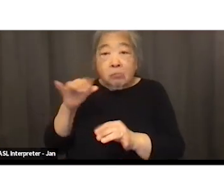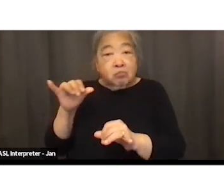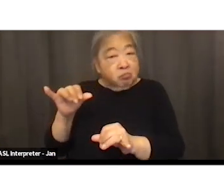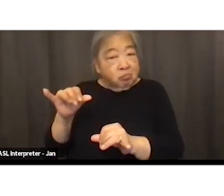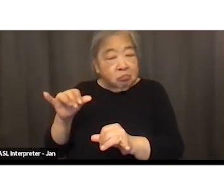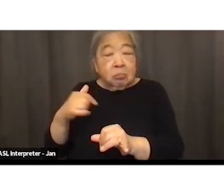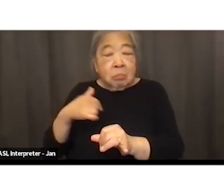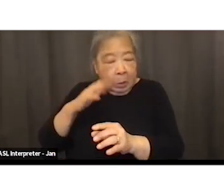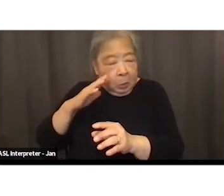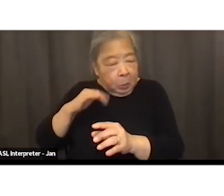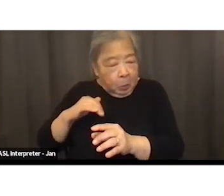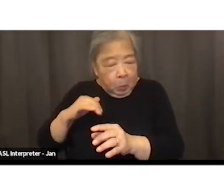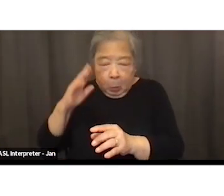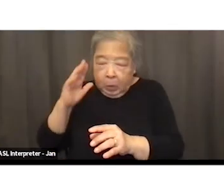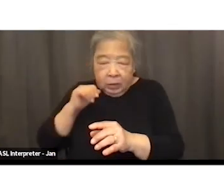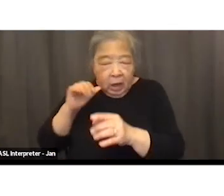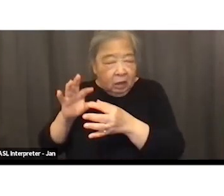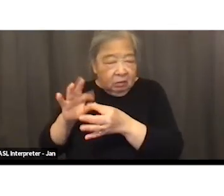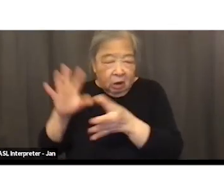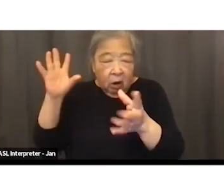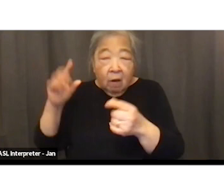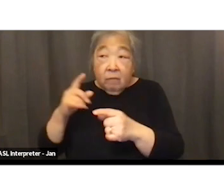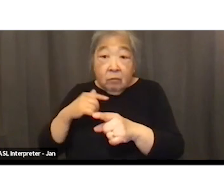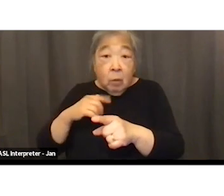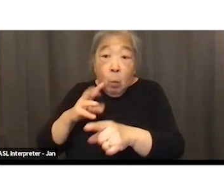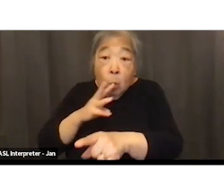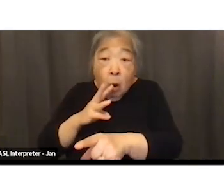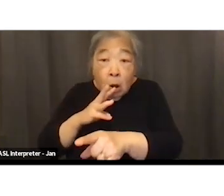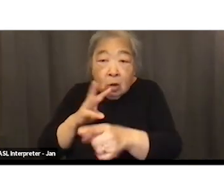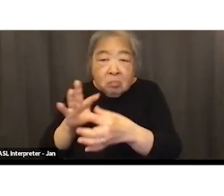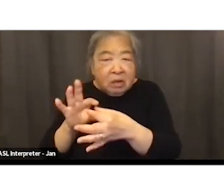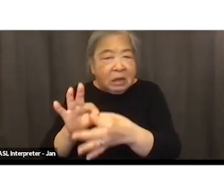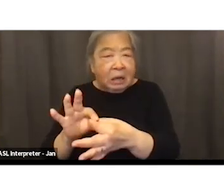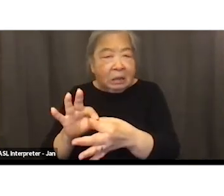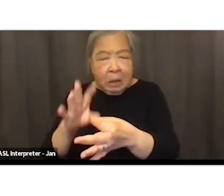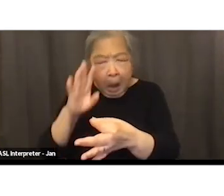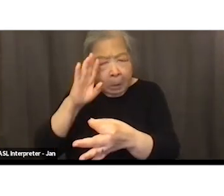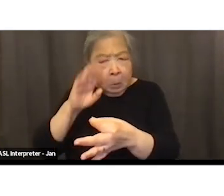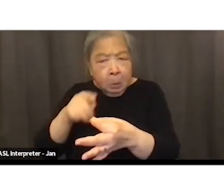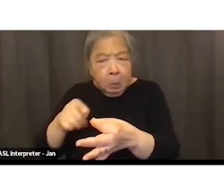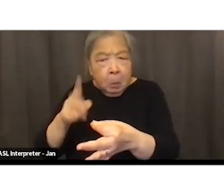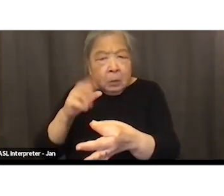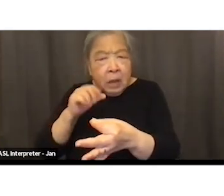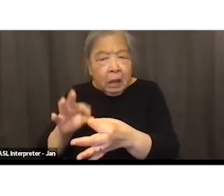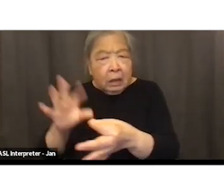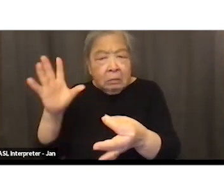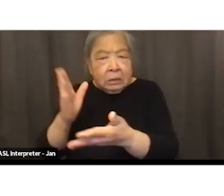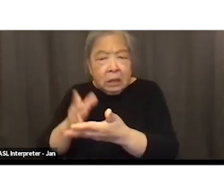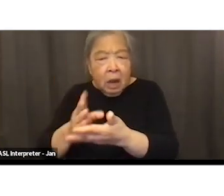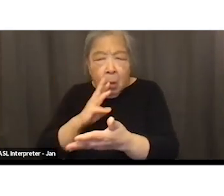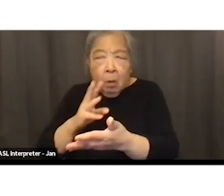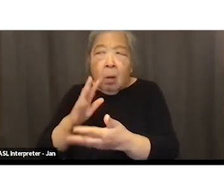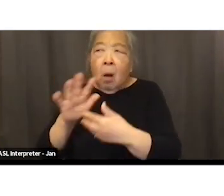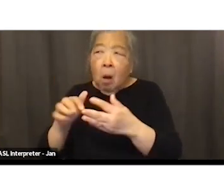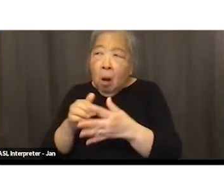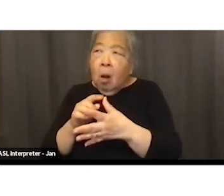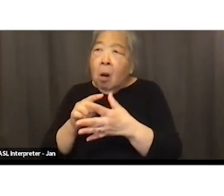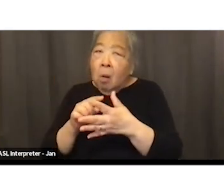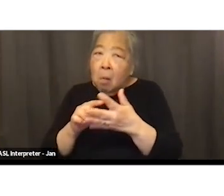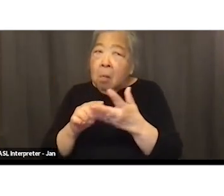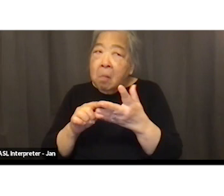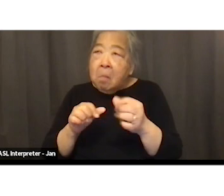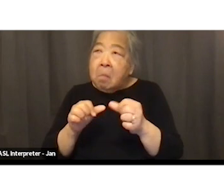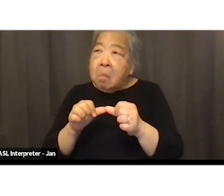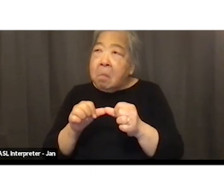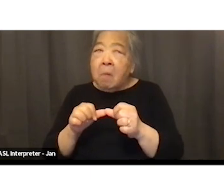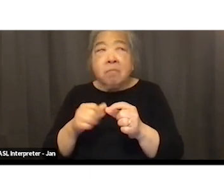knew the water was gonna still run, like the things that are just basic. And I had all this space,